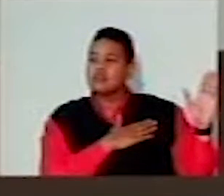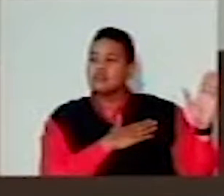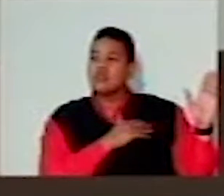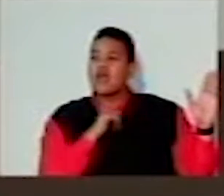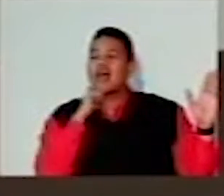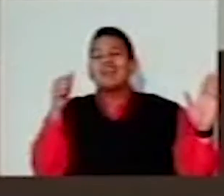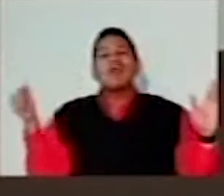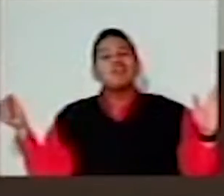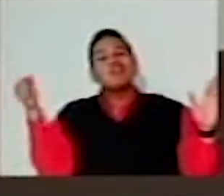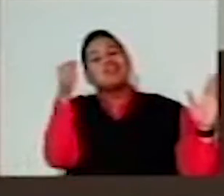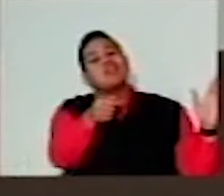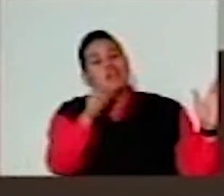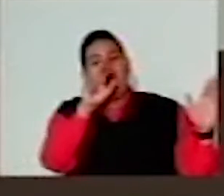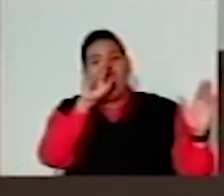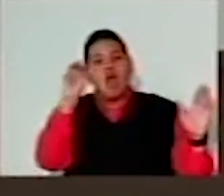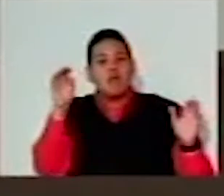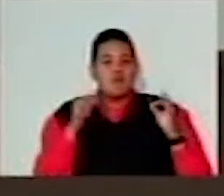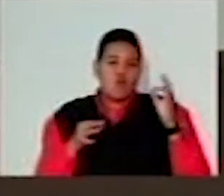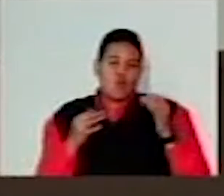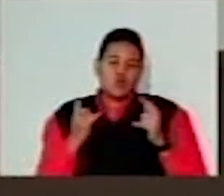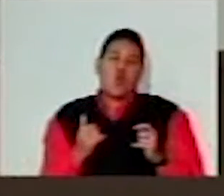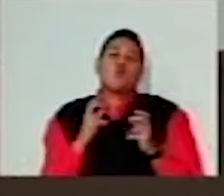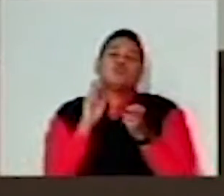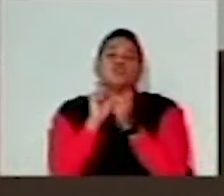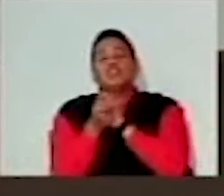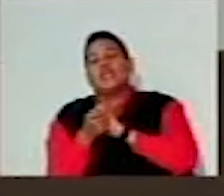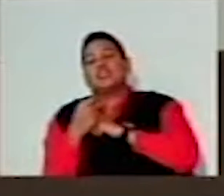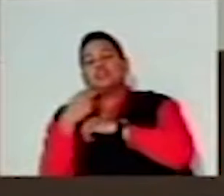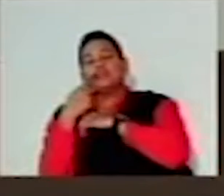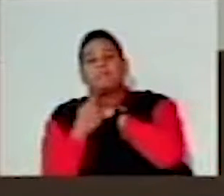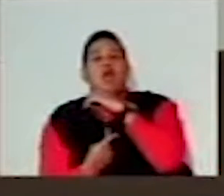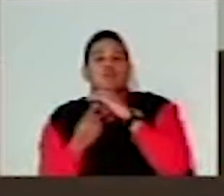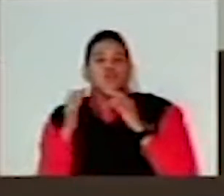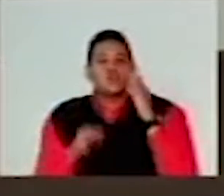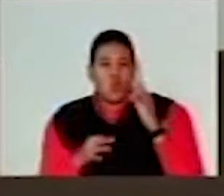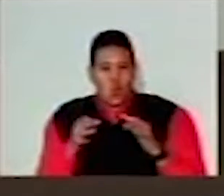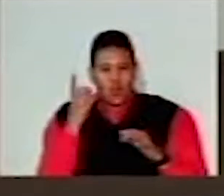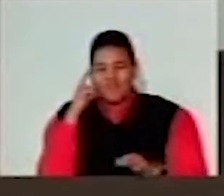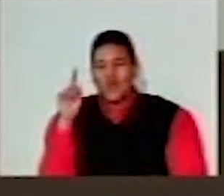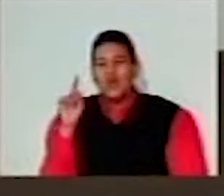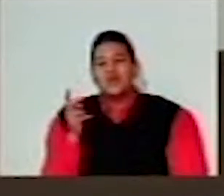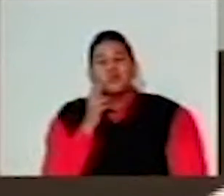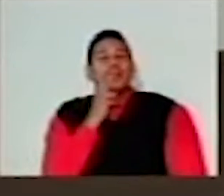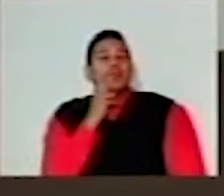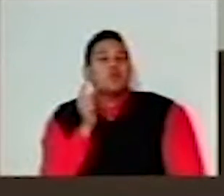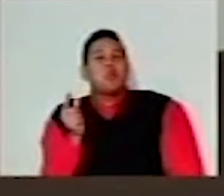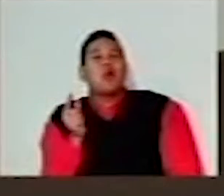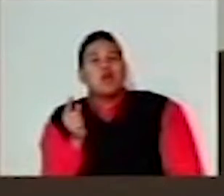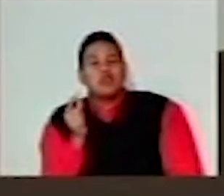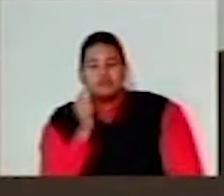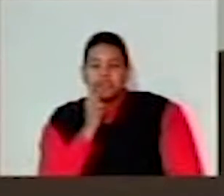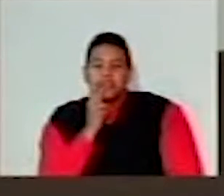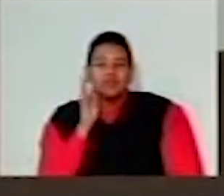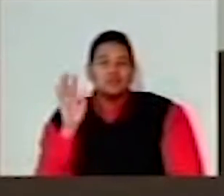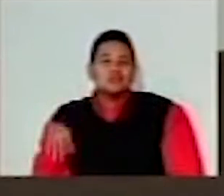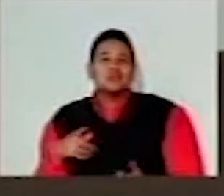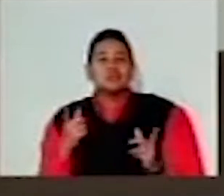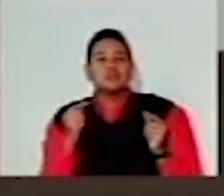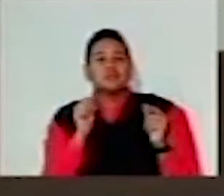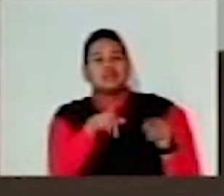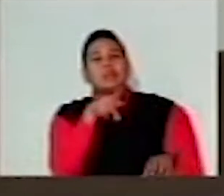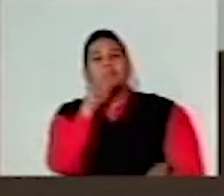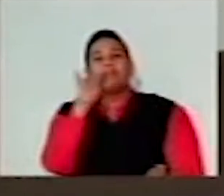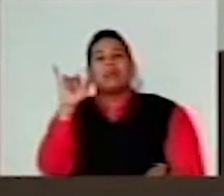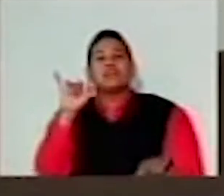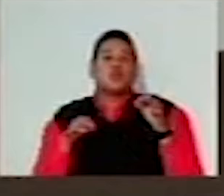magistrate's court or what we call the parish courts now, Mr. Speaker, for a simple spliff. they can be dealt with in the petty sessions.